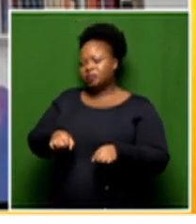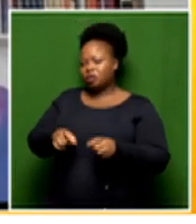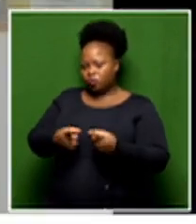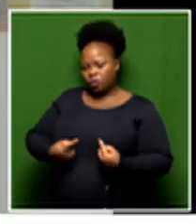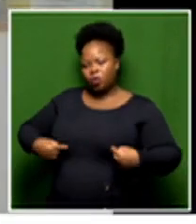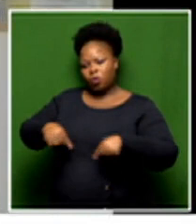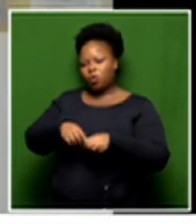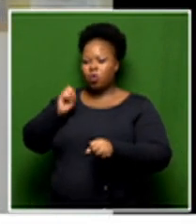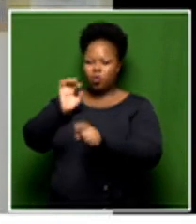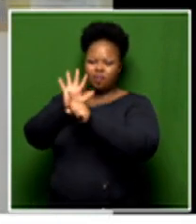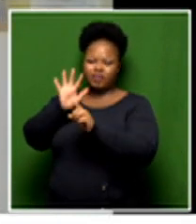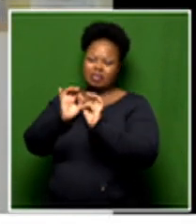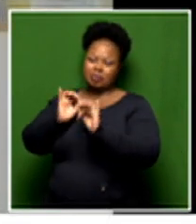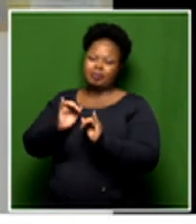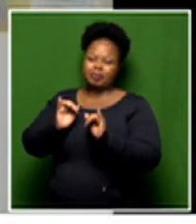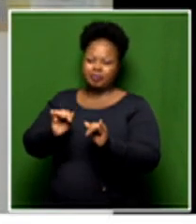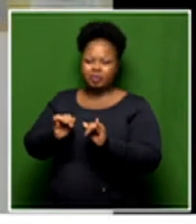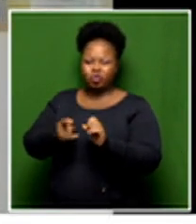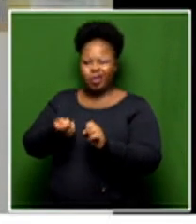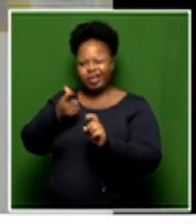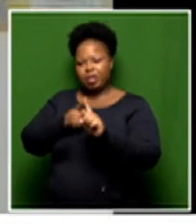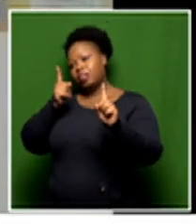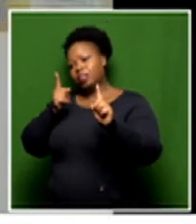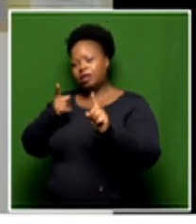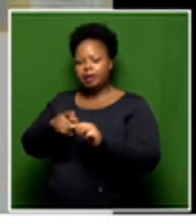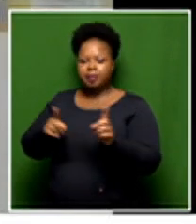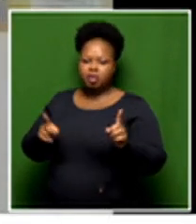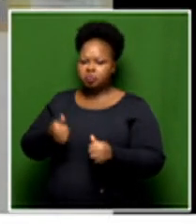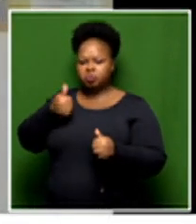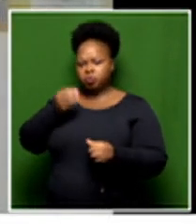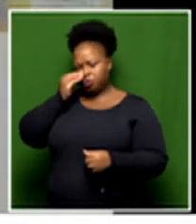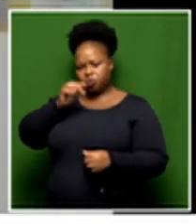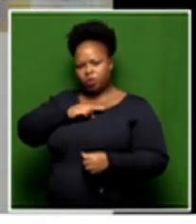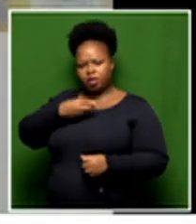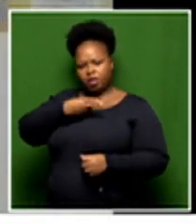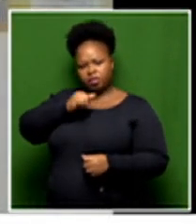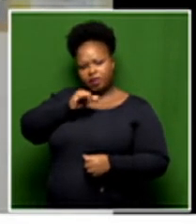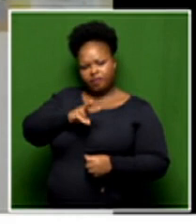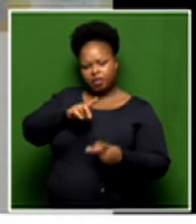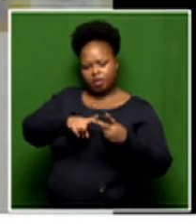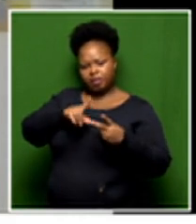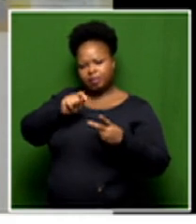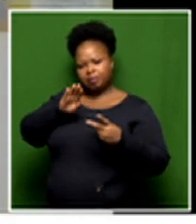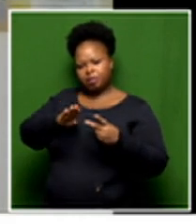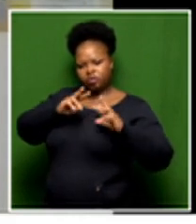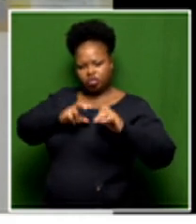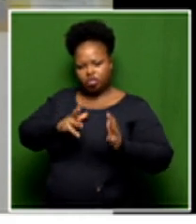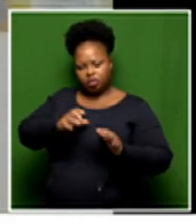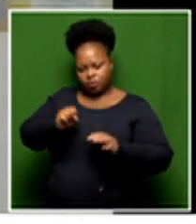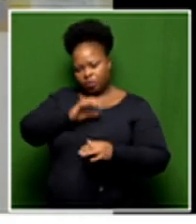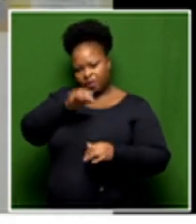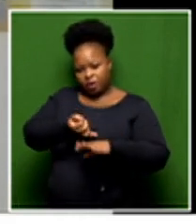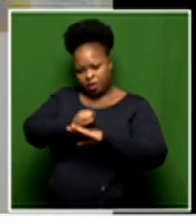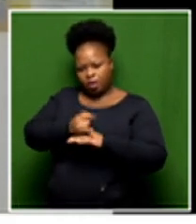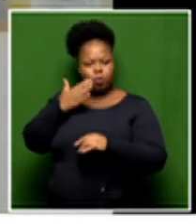and it's thrown us all off track slightly. But the good news is that HIV and TB researchers in South Africa got together very